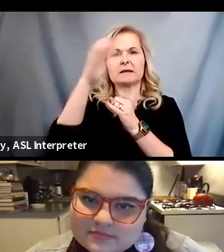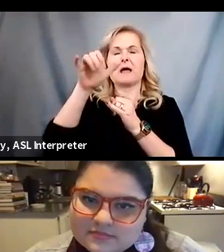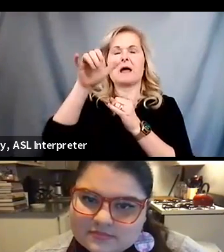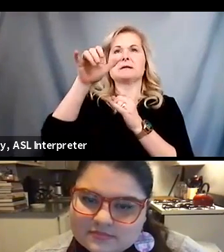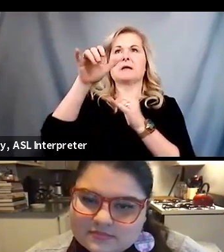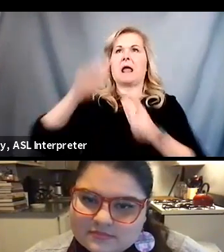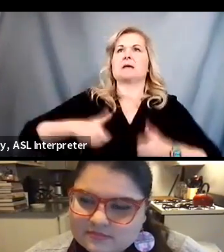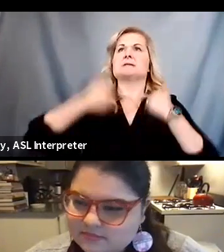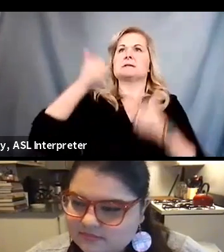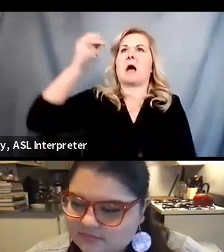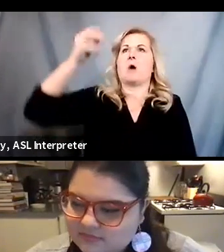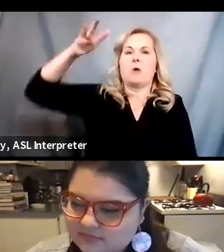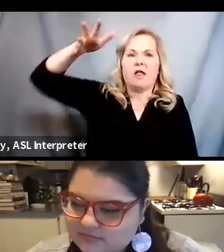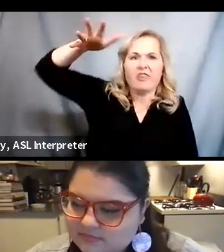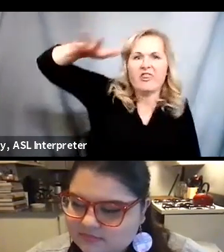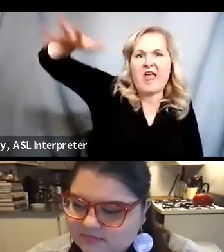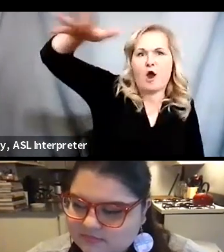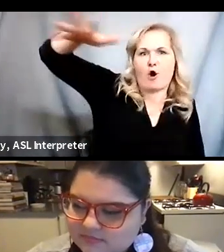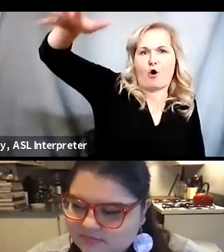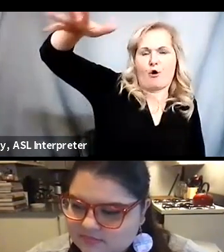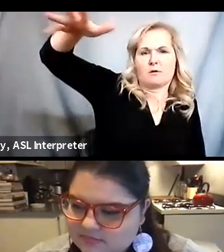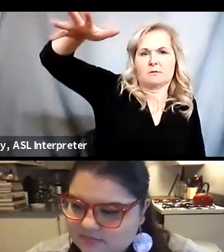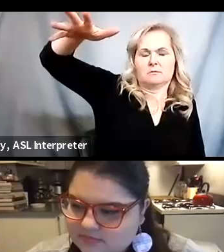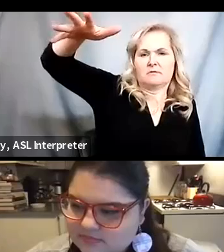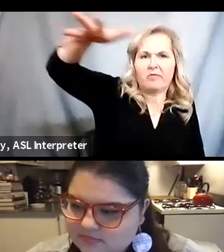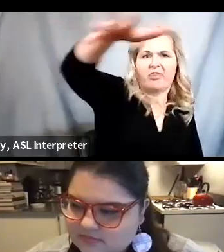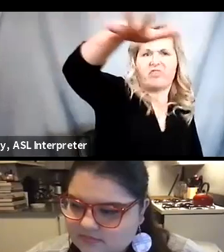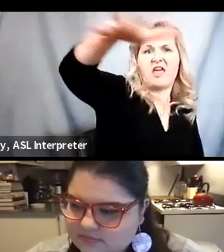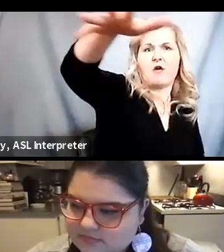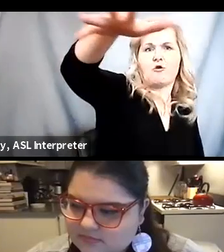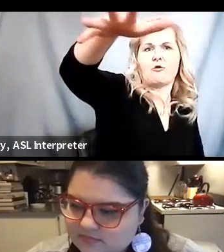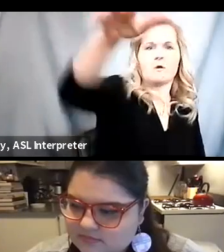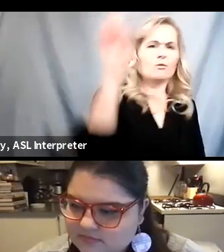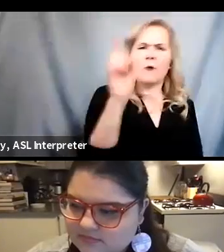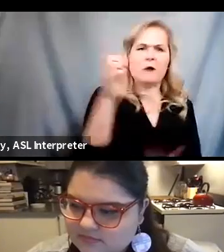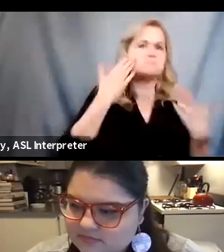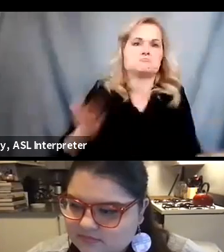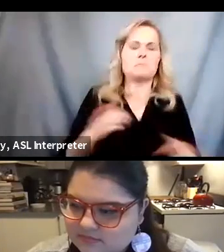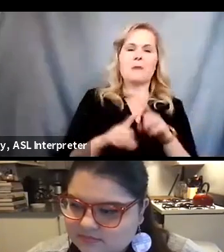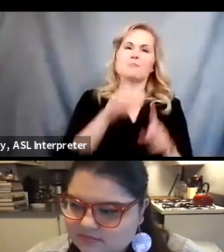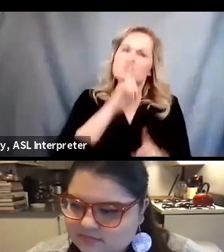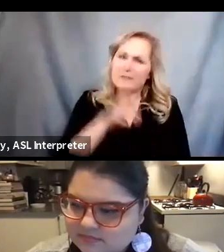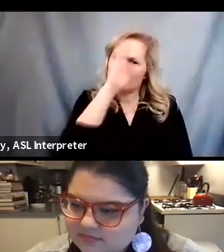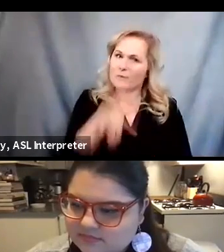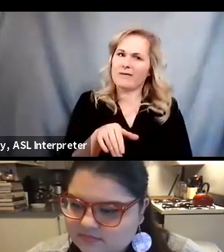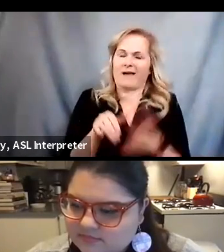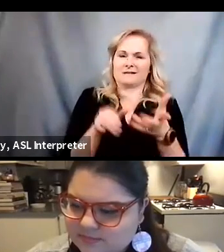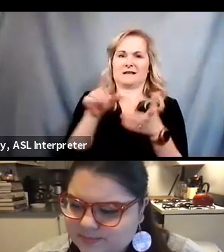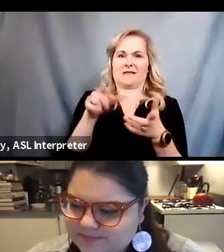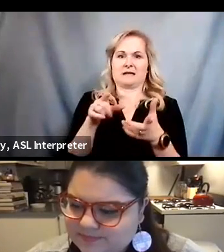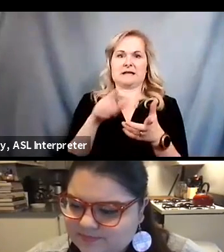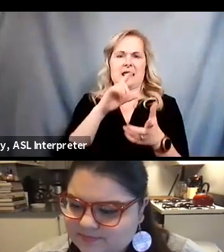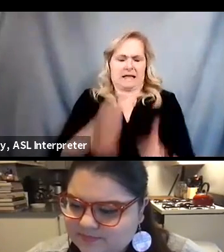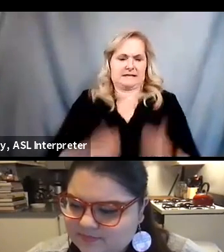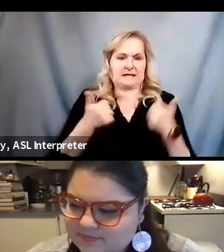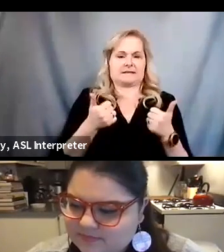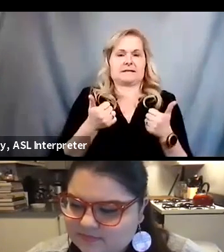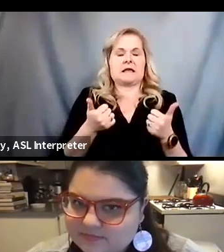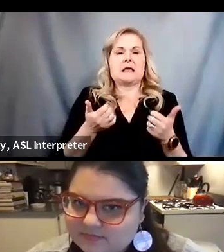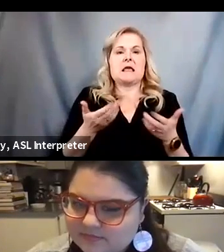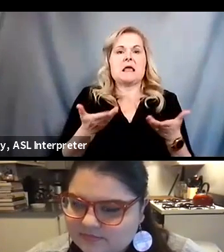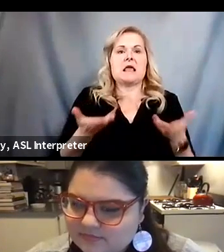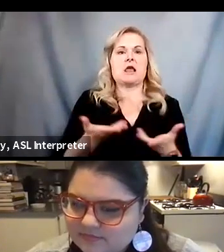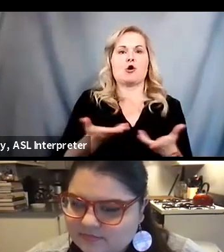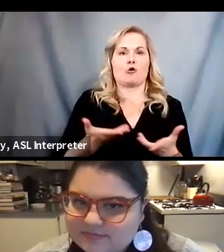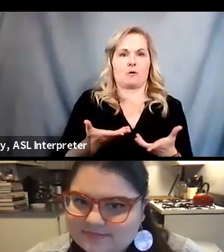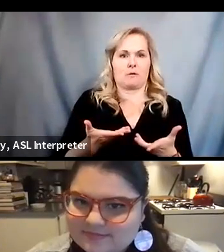existing out there somewhere, but in reality it's existing down here. Like I